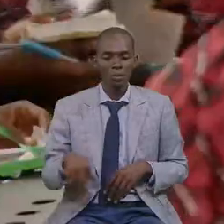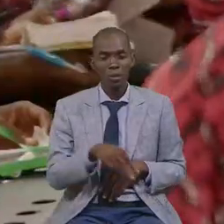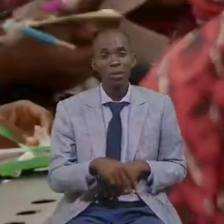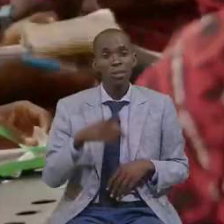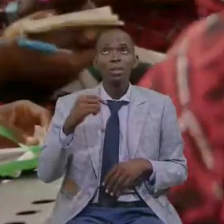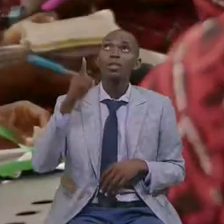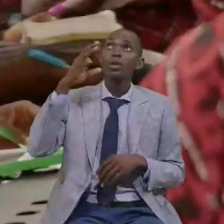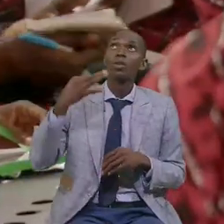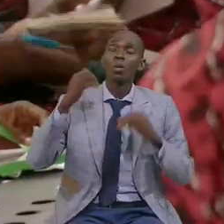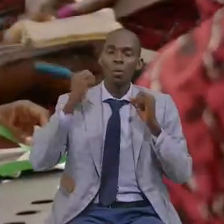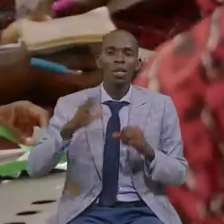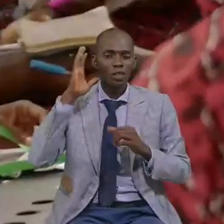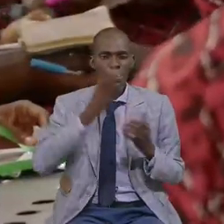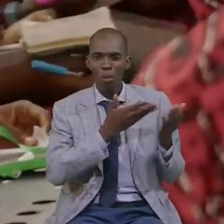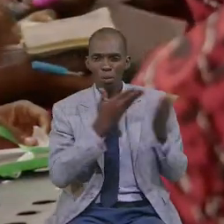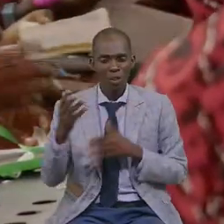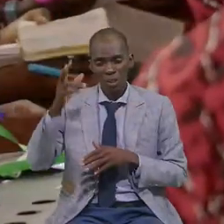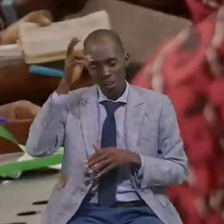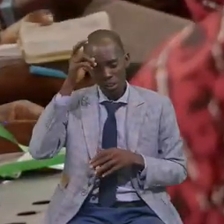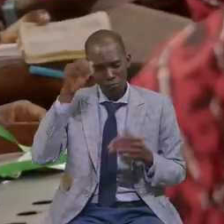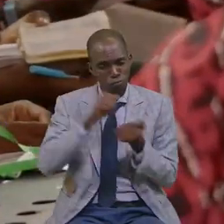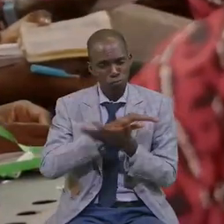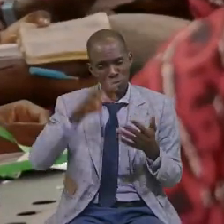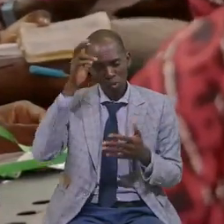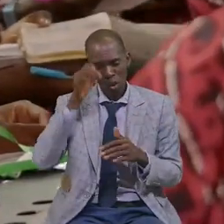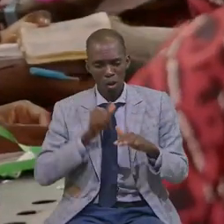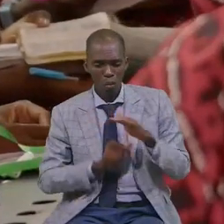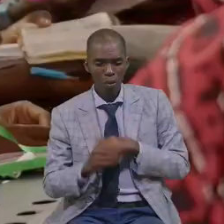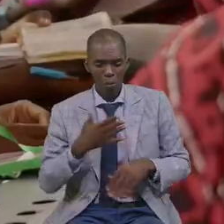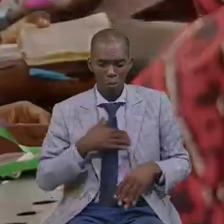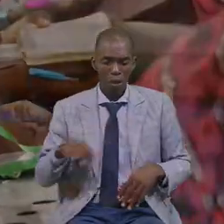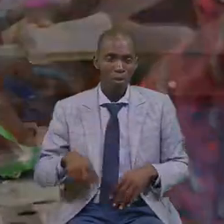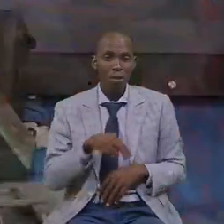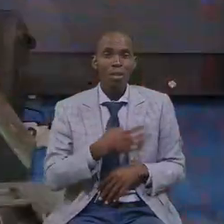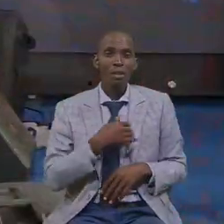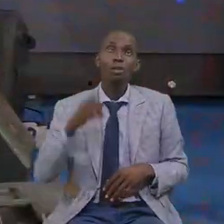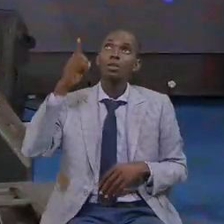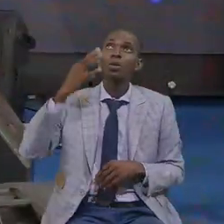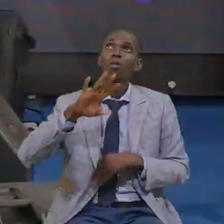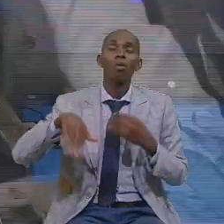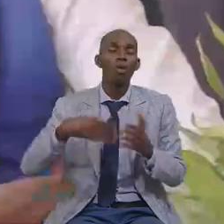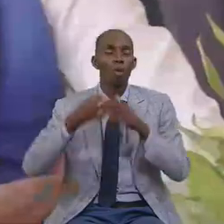Satan. And the God of all might, we shall bruise Satan